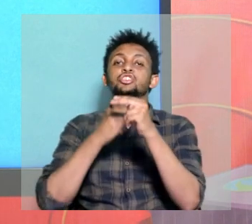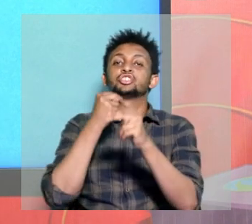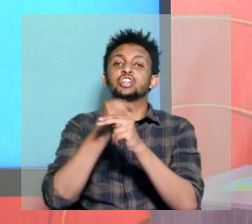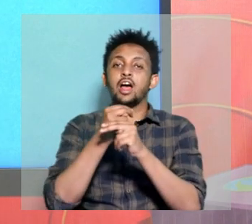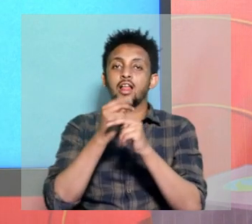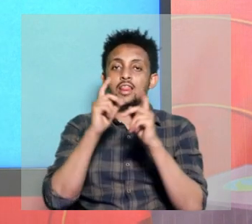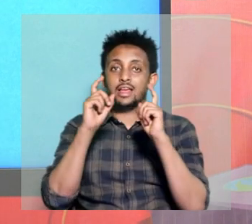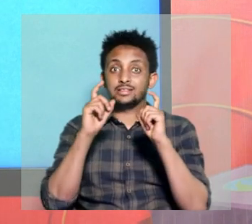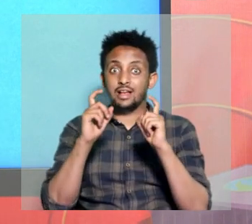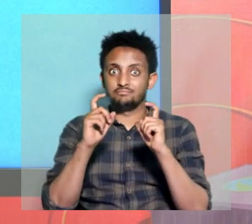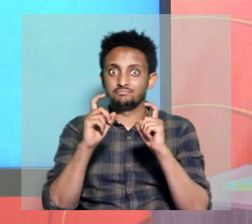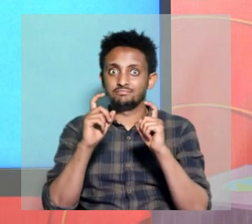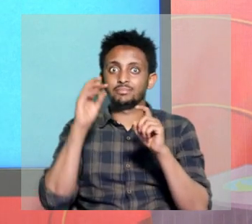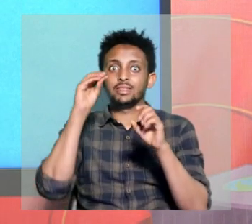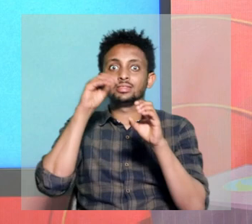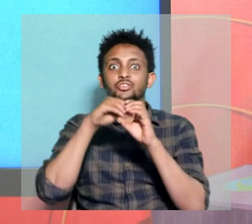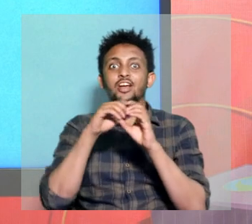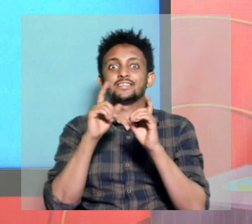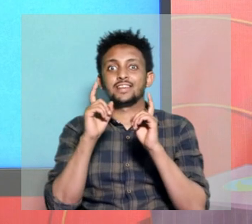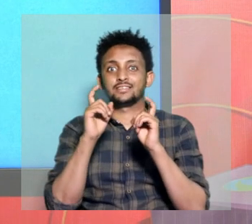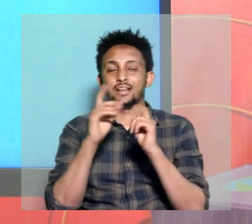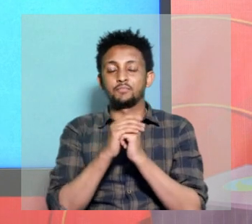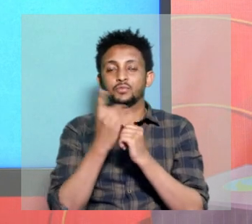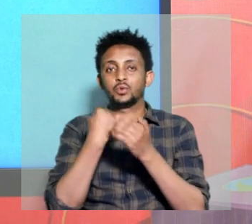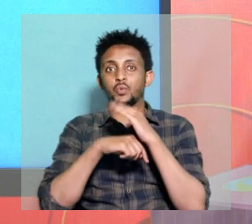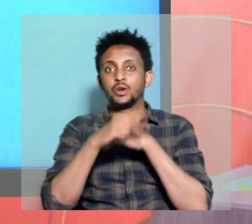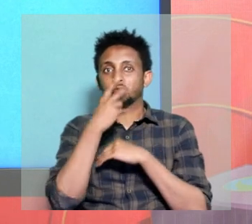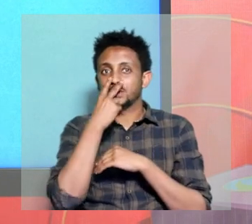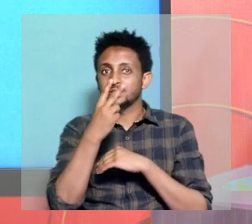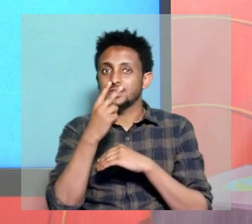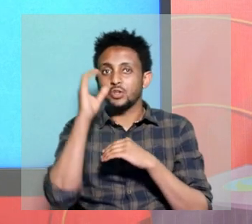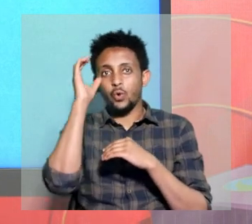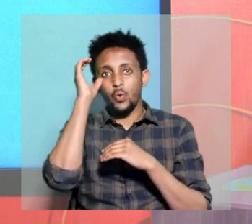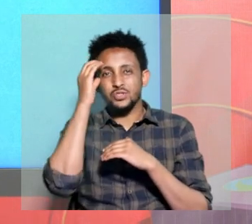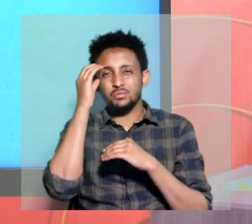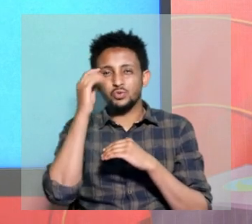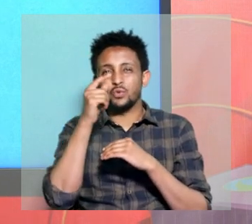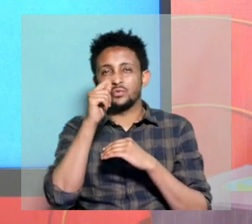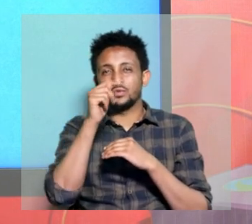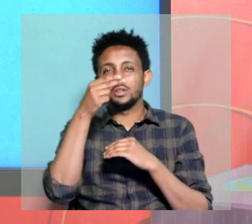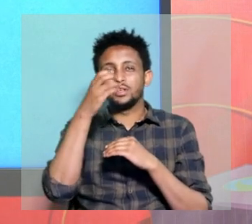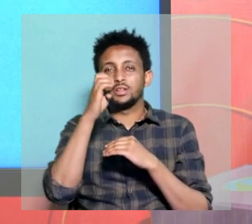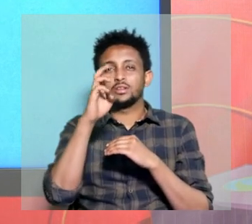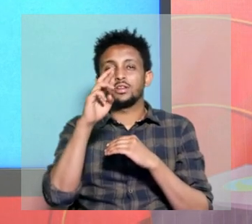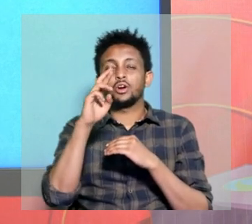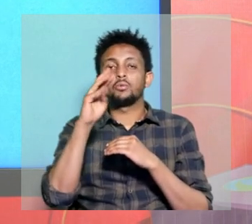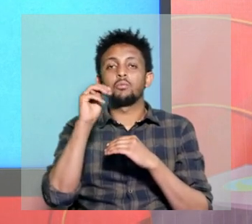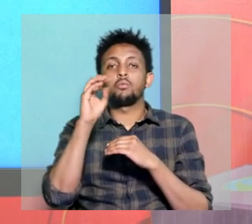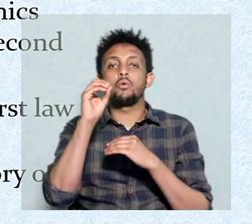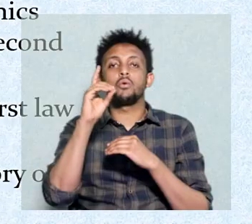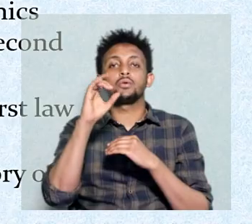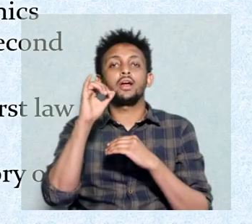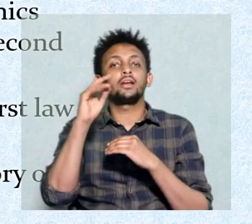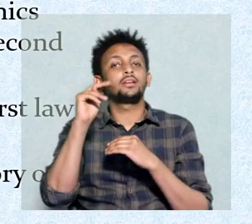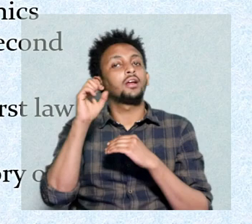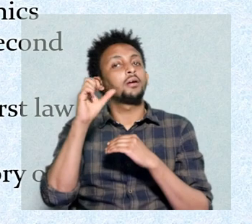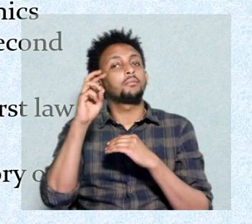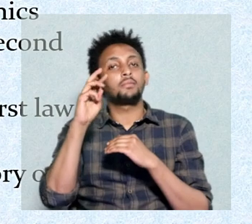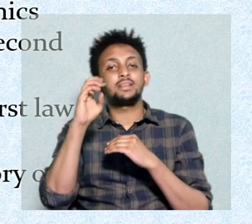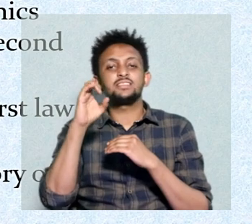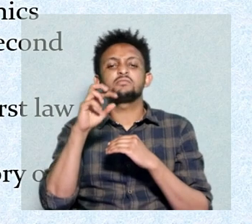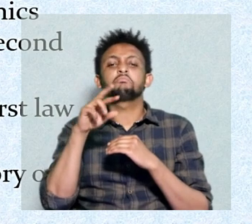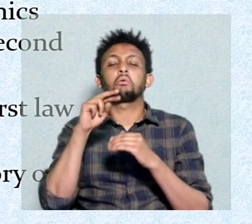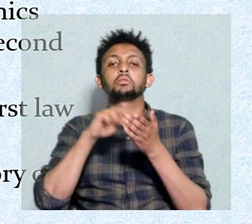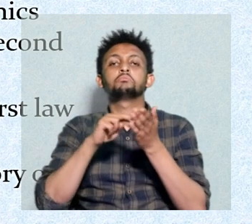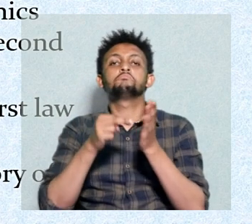or entrance exam. So we are going to see about the concept of thermodynamics for today. So what does it